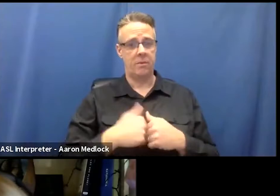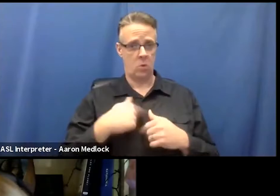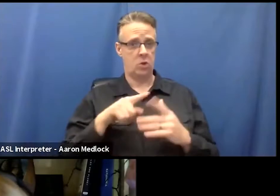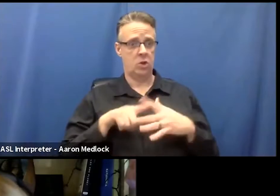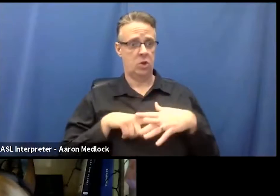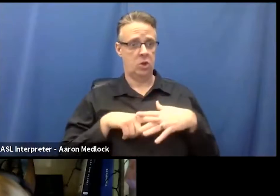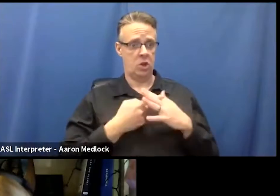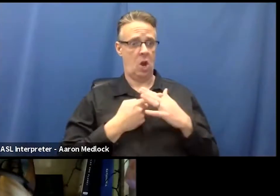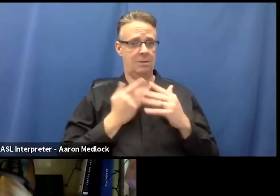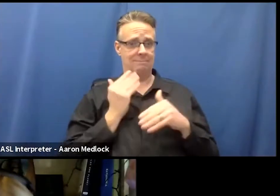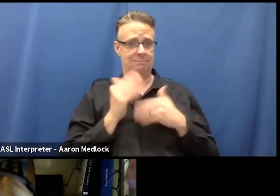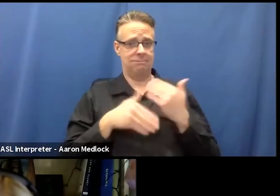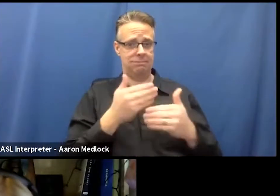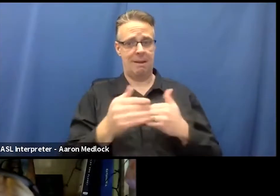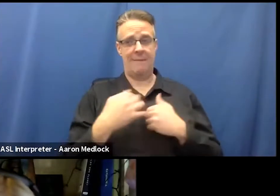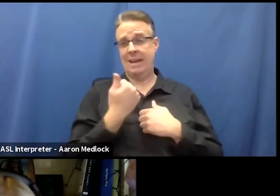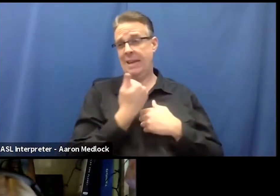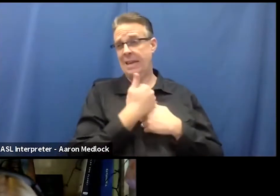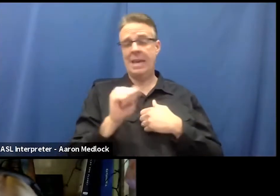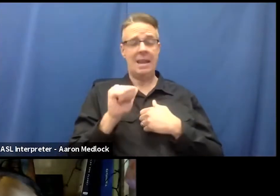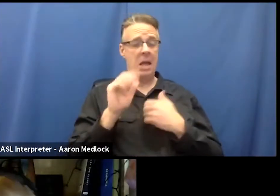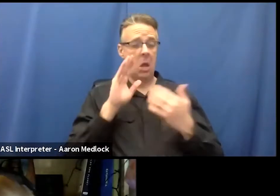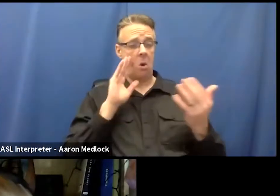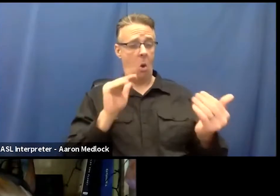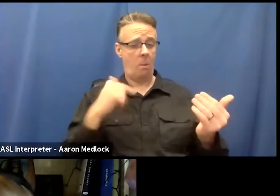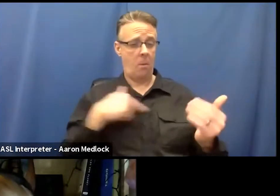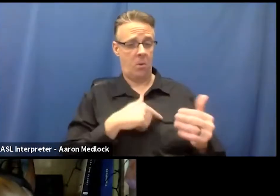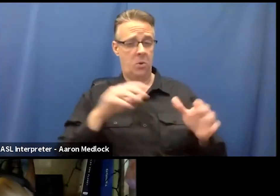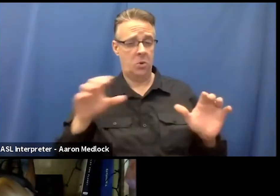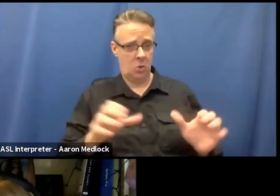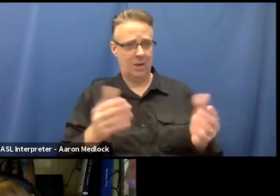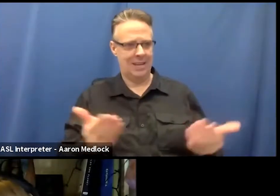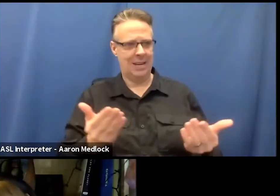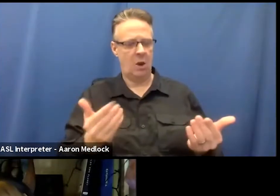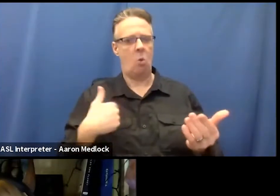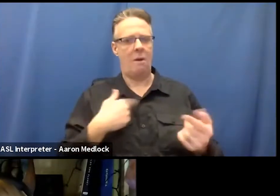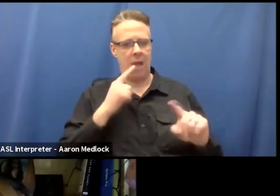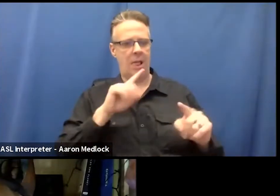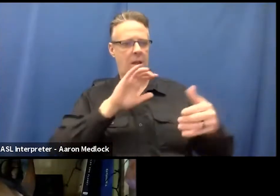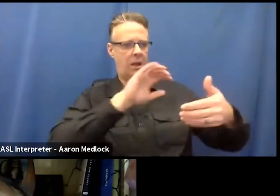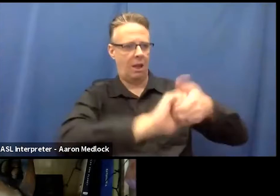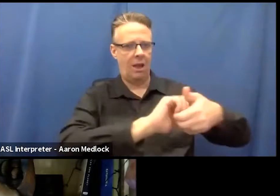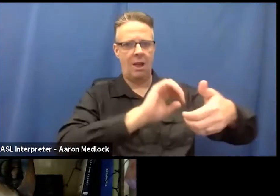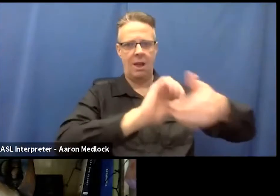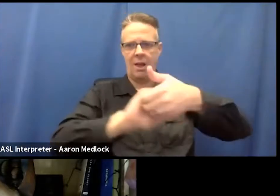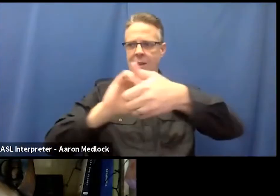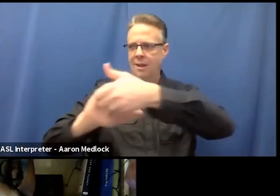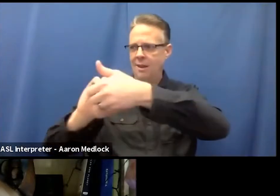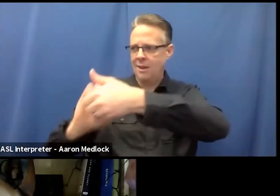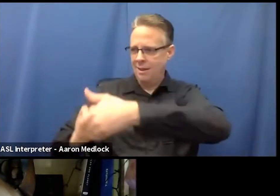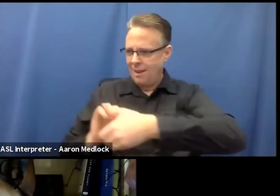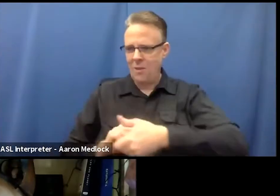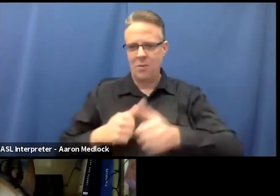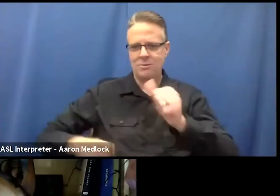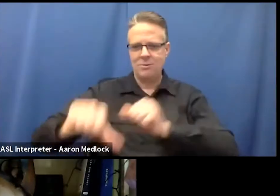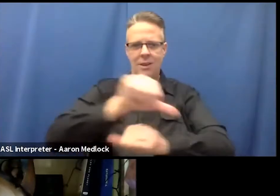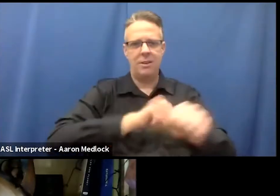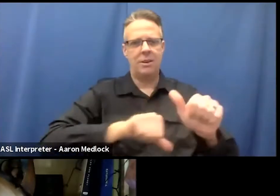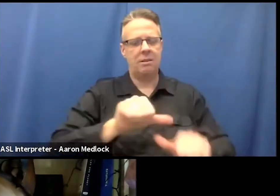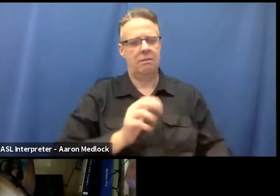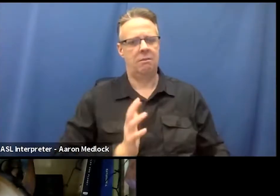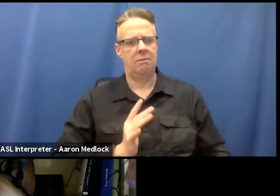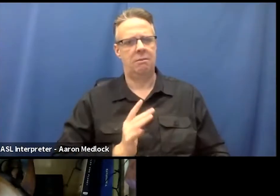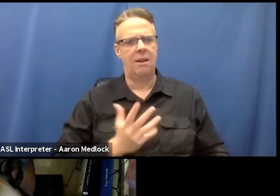something here, if there's any glimmer of hope with what we're doing here, is that we're connecting, that we are now connecting with each other. And